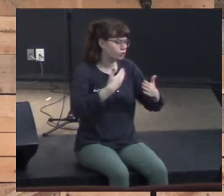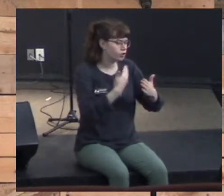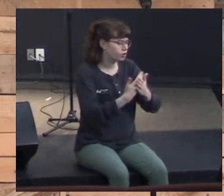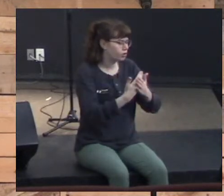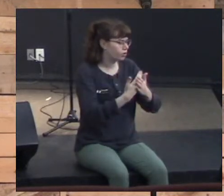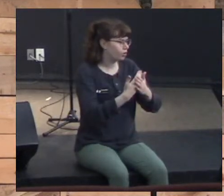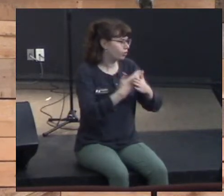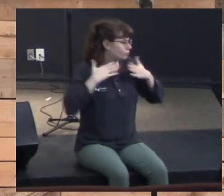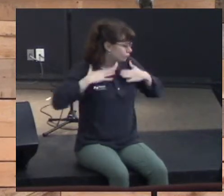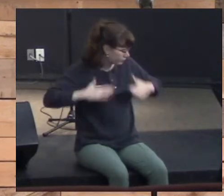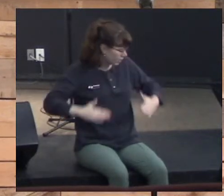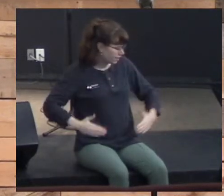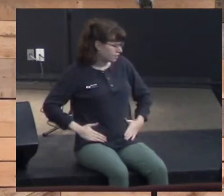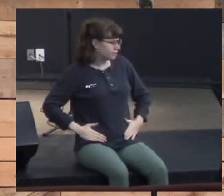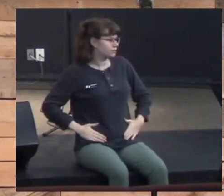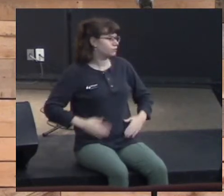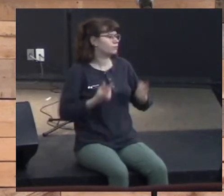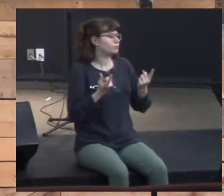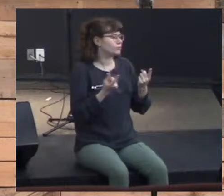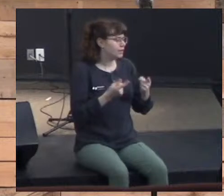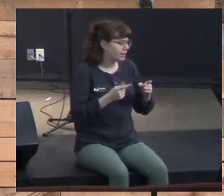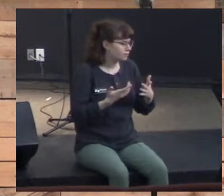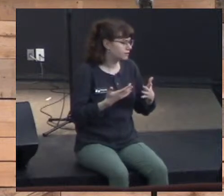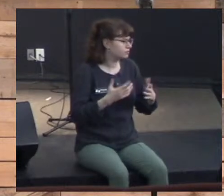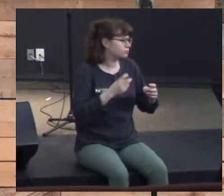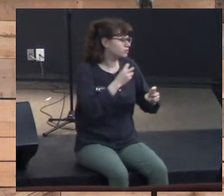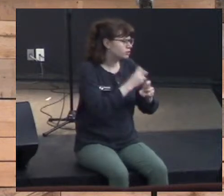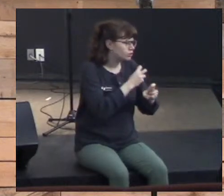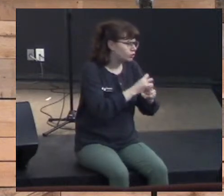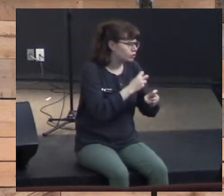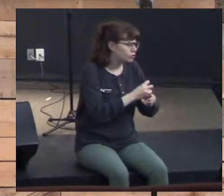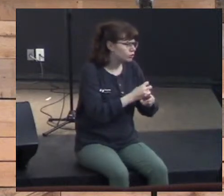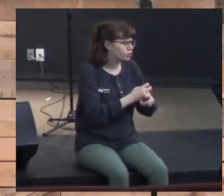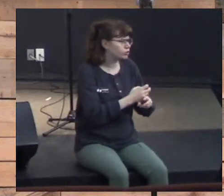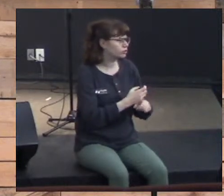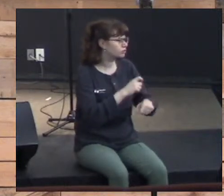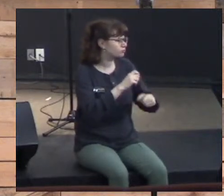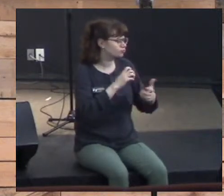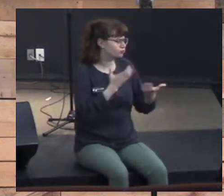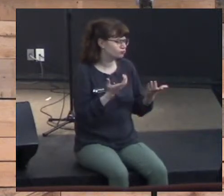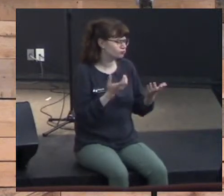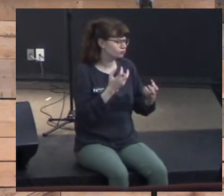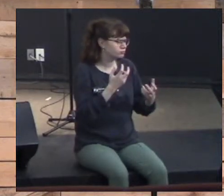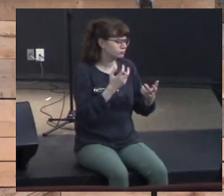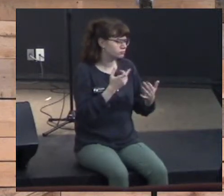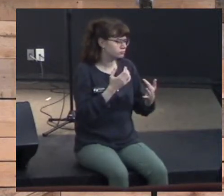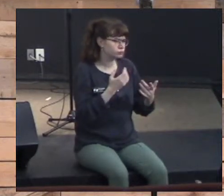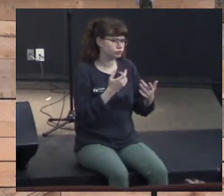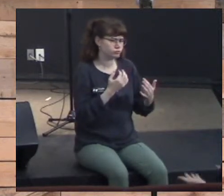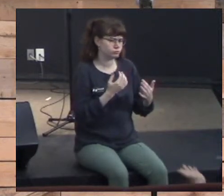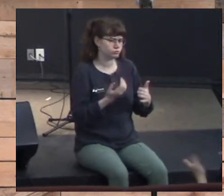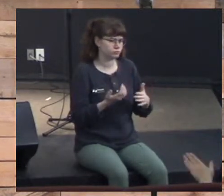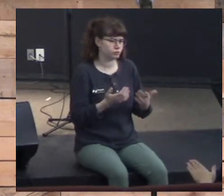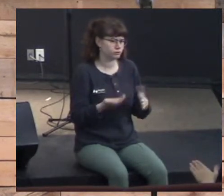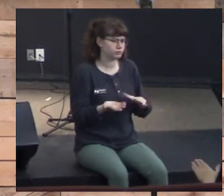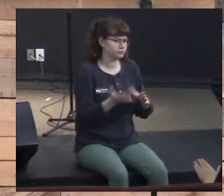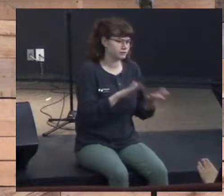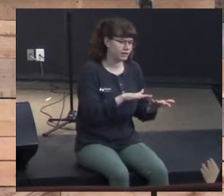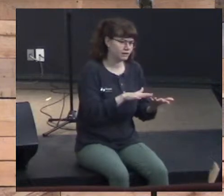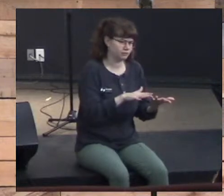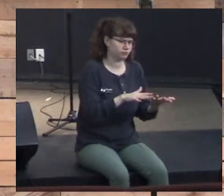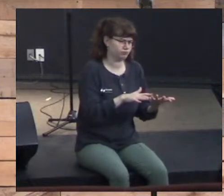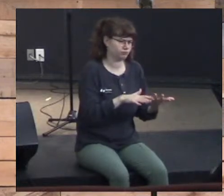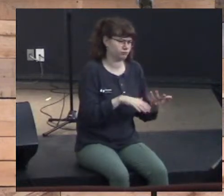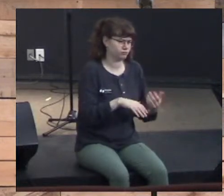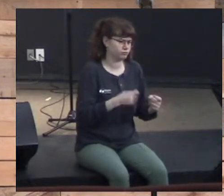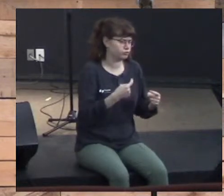all going to get hurt. Yeah. We're all going to die. We're all going to go through trouble. Yeah. We have to have our security Amen. In Jesus, right?